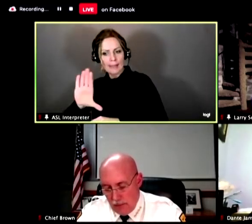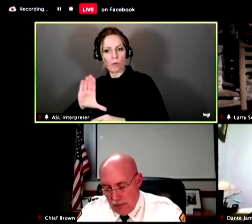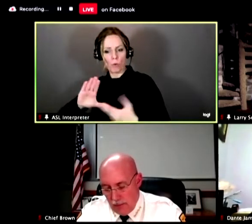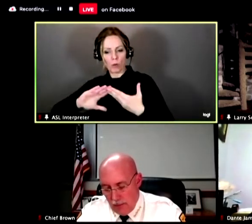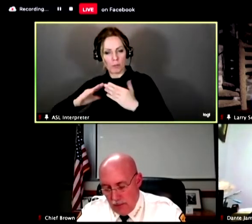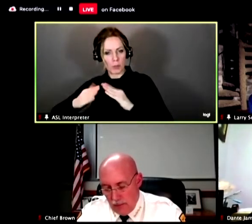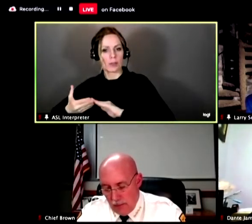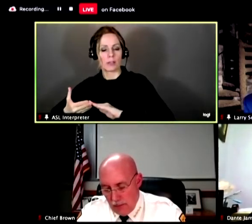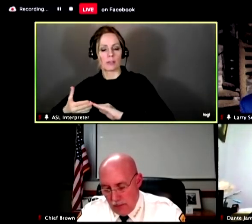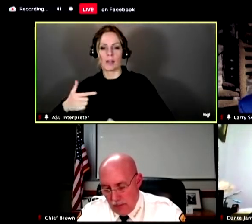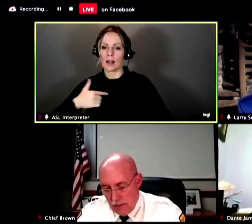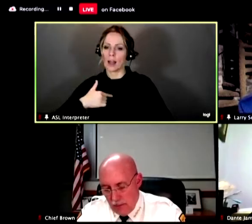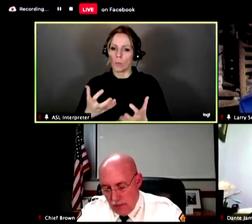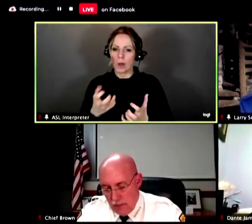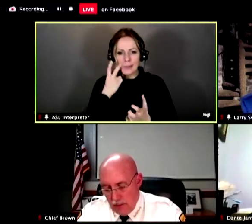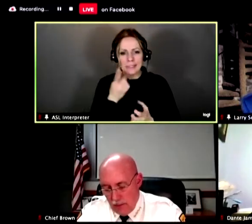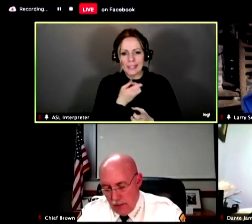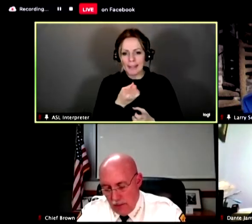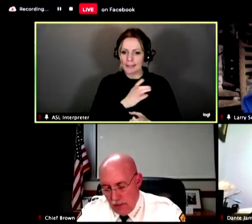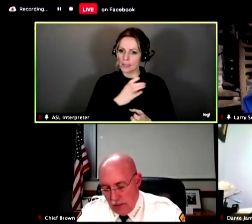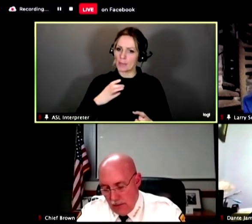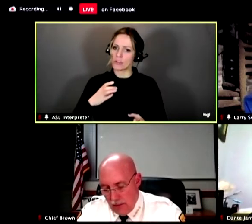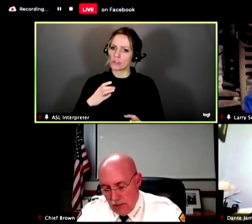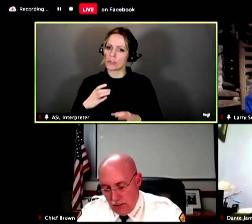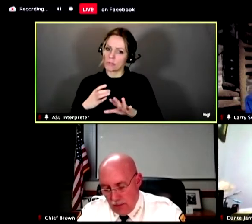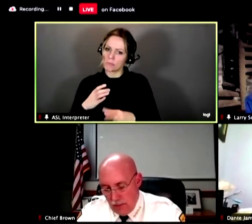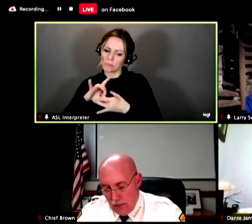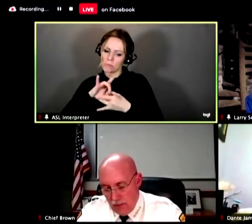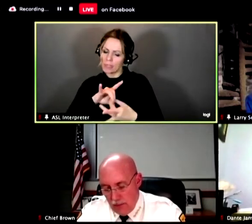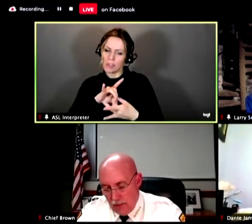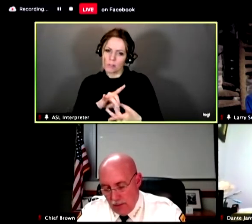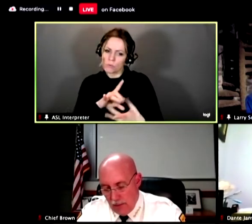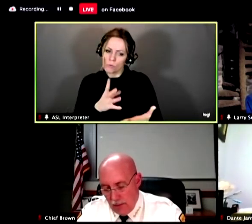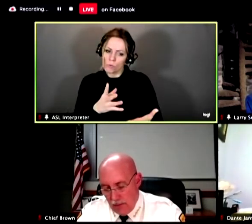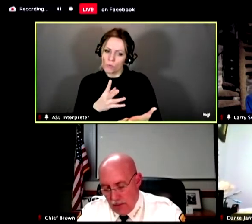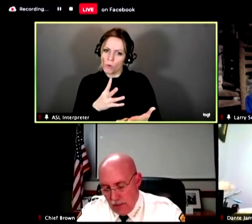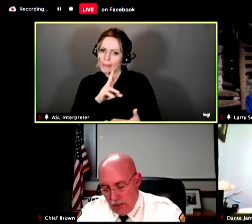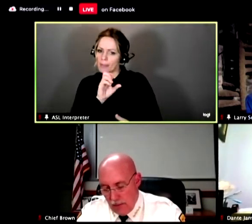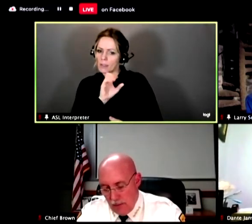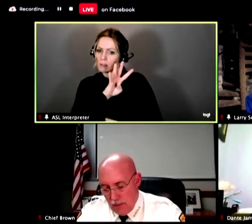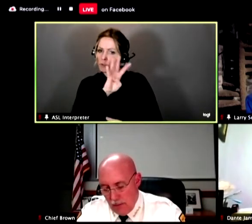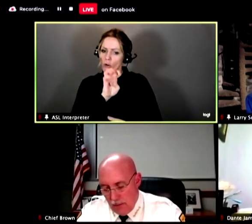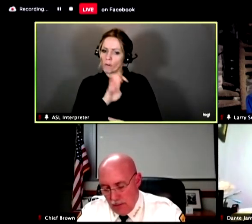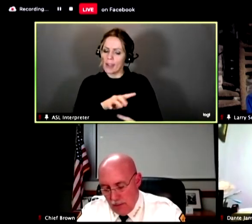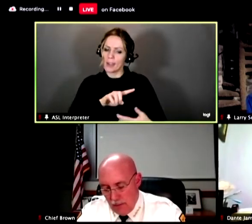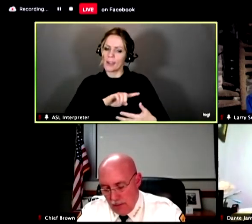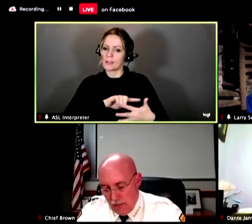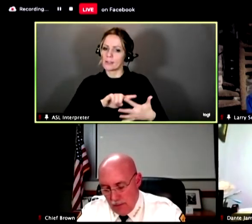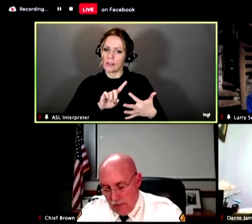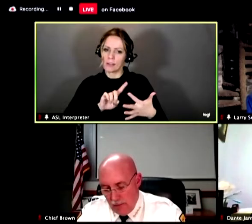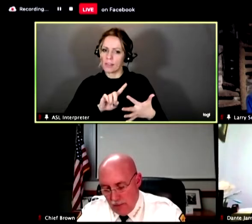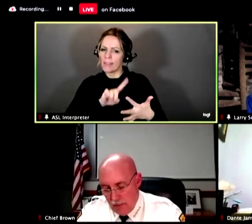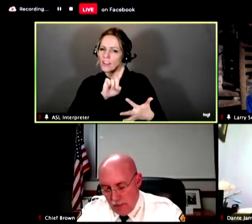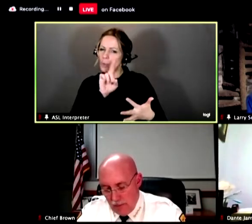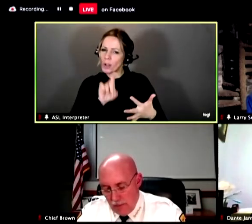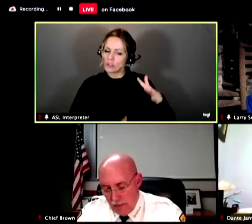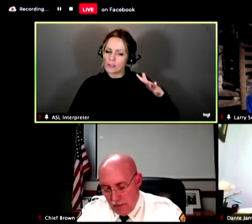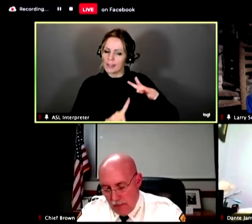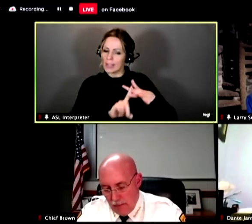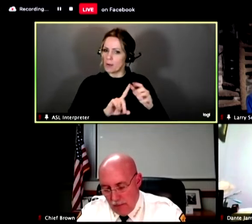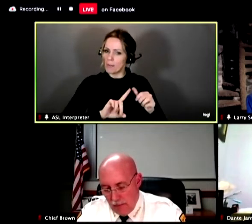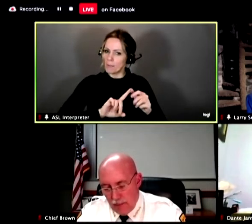commission, when we're talking about, you know, looking at the surveys and the questions that were asked, at the beginning of this,